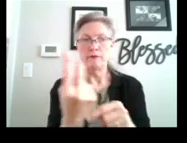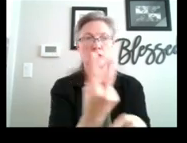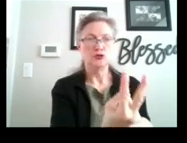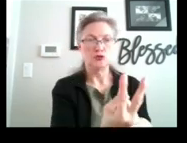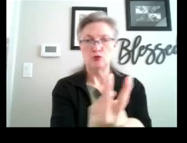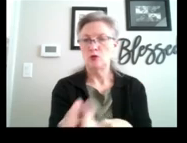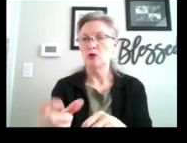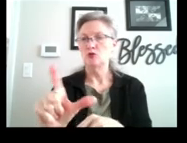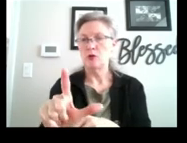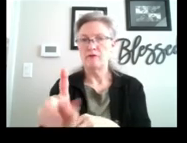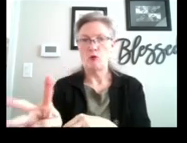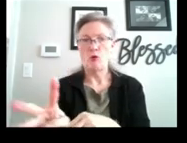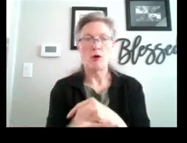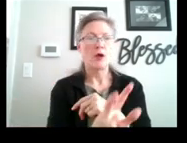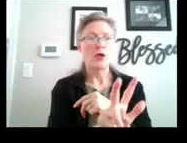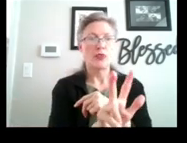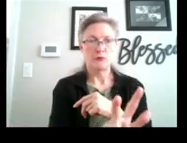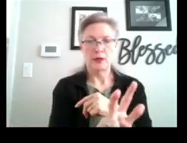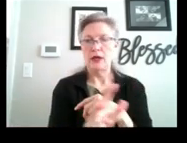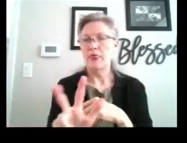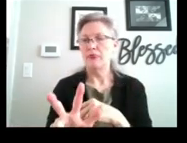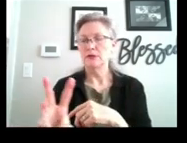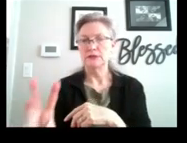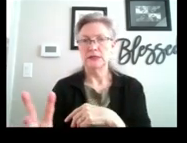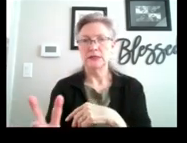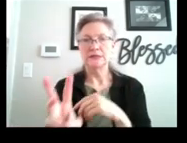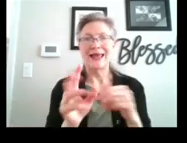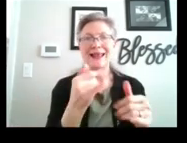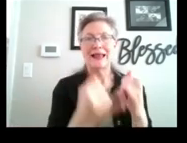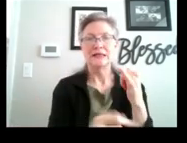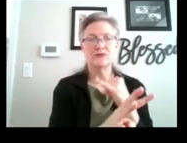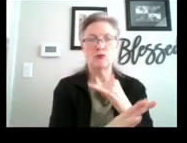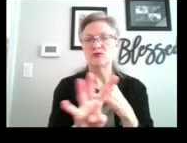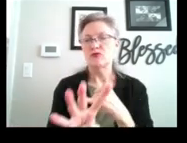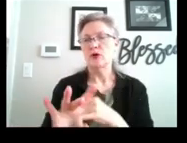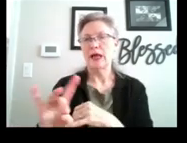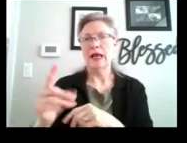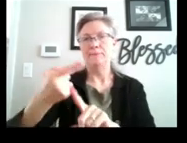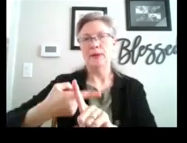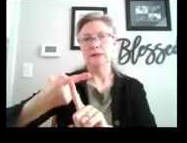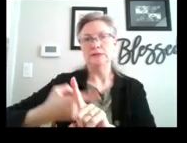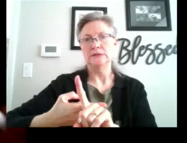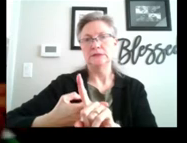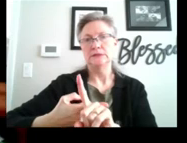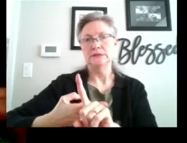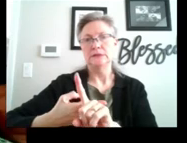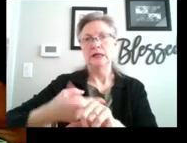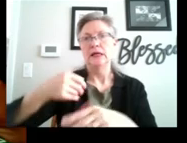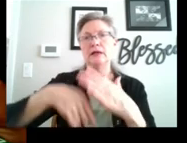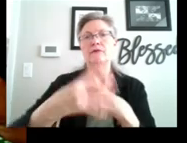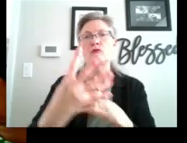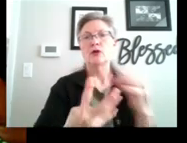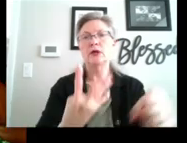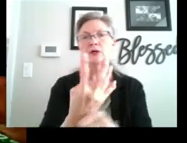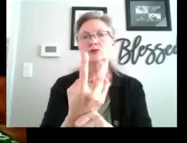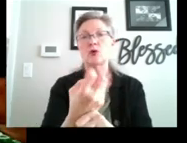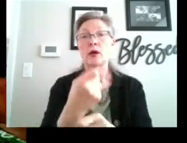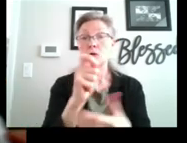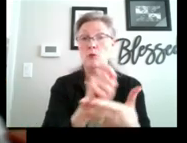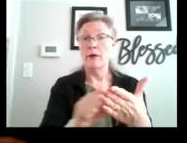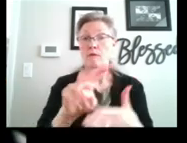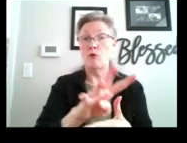adding 12, I see 36 in 3 years. And lastly, 48 months in 4 years. So I could write that there